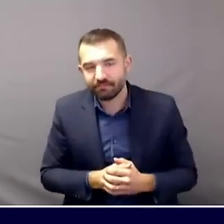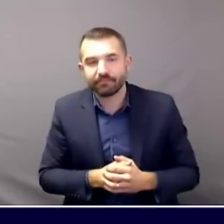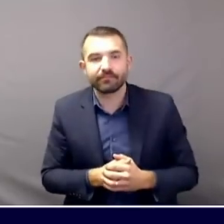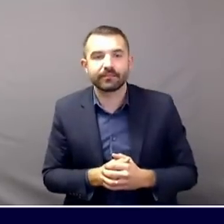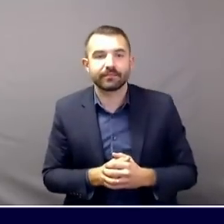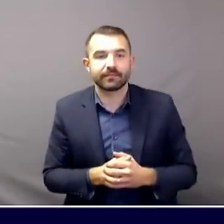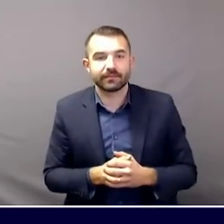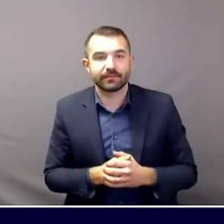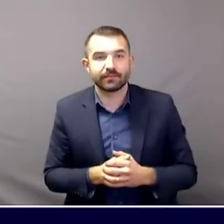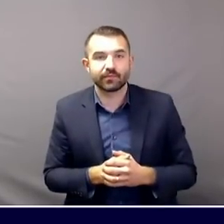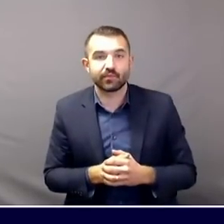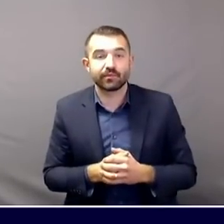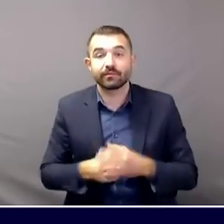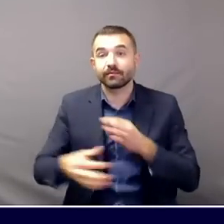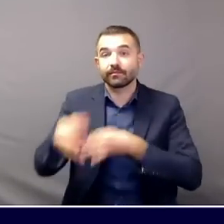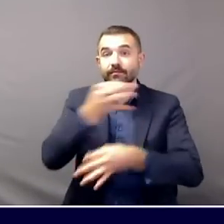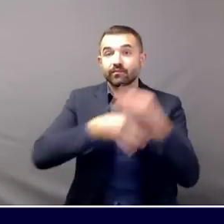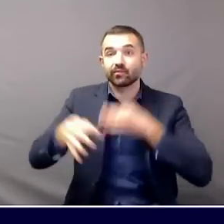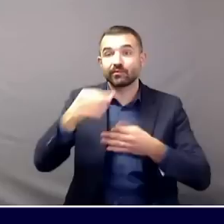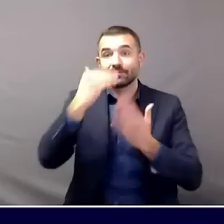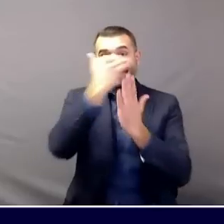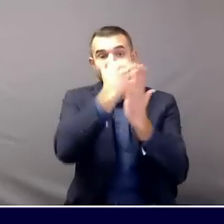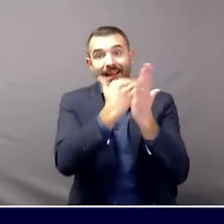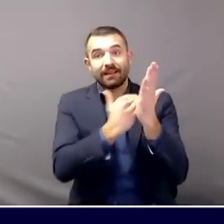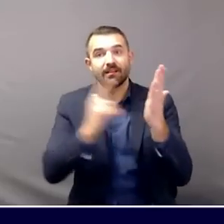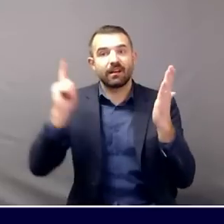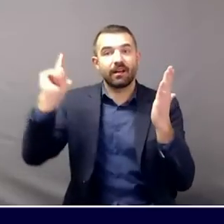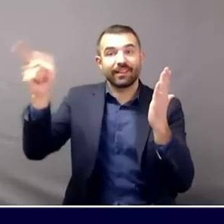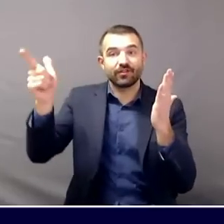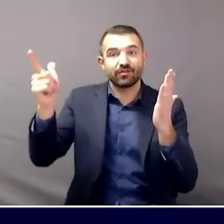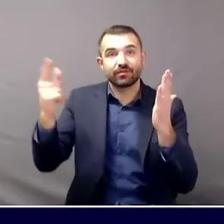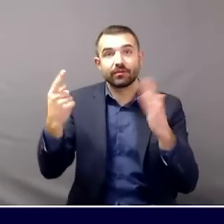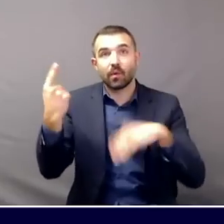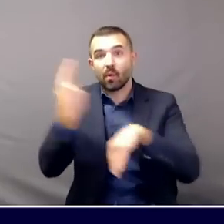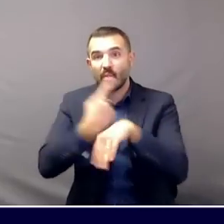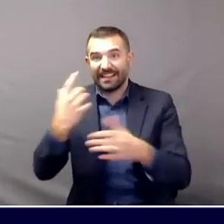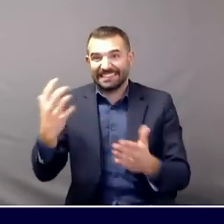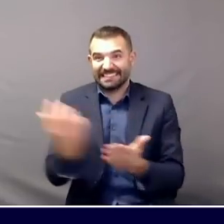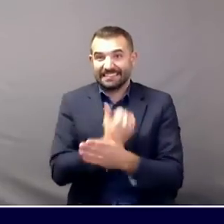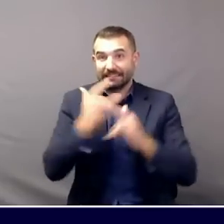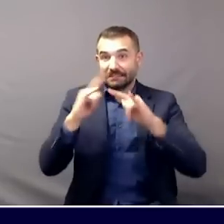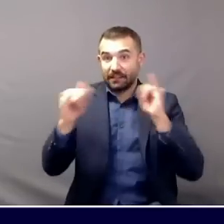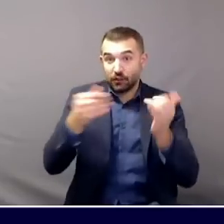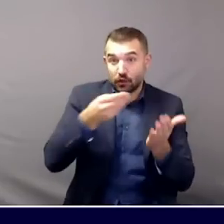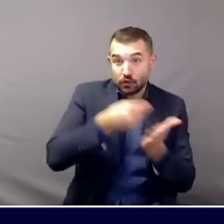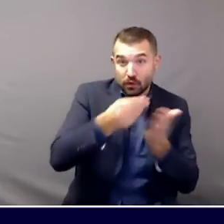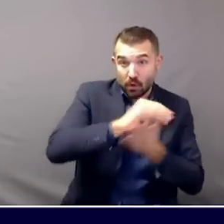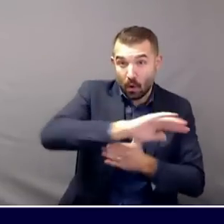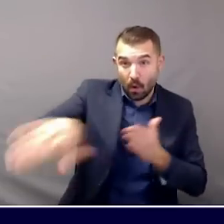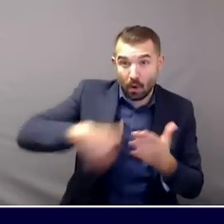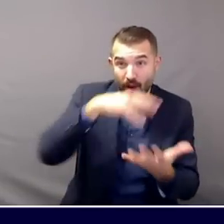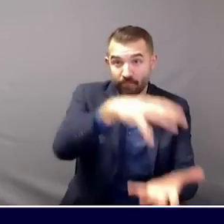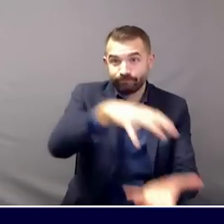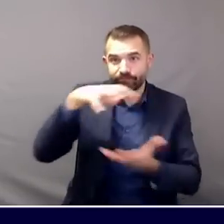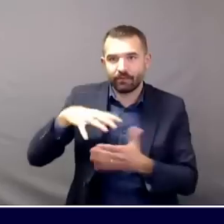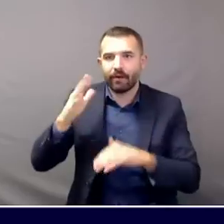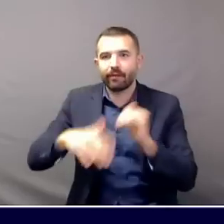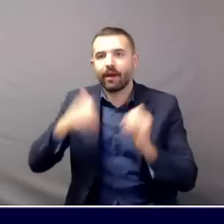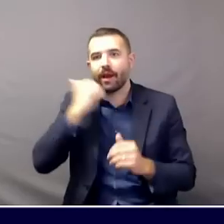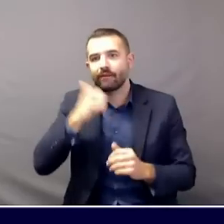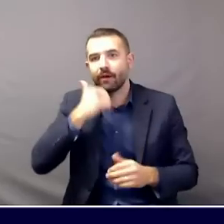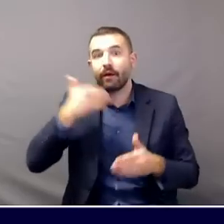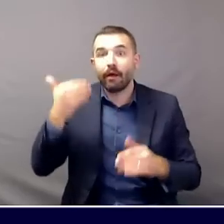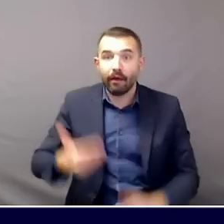list for later on in the week or order things to be picked up curbside? Order something to be delivered perhaps. Just